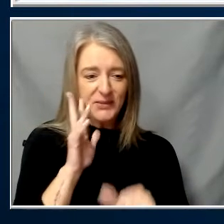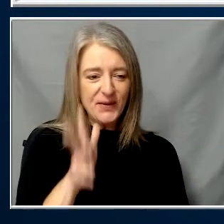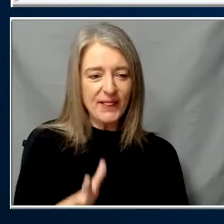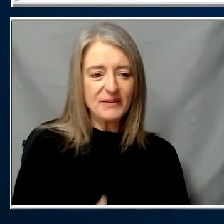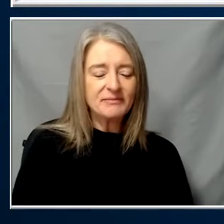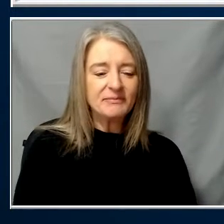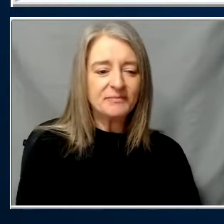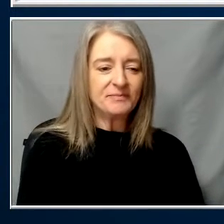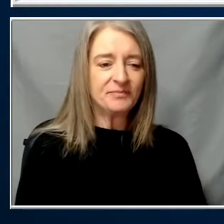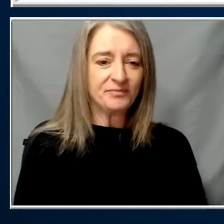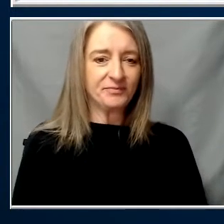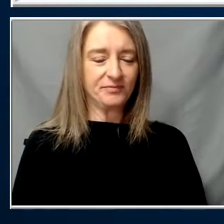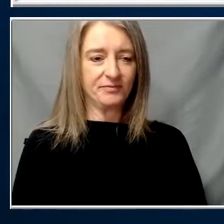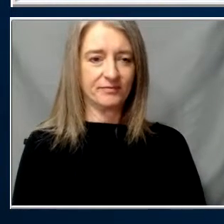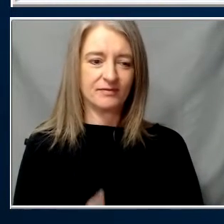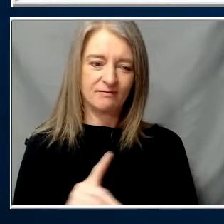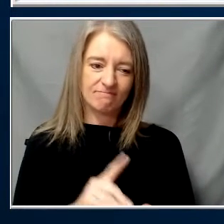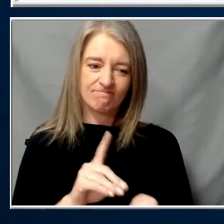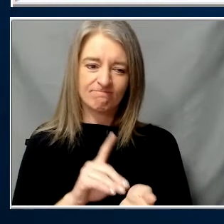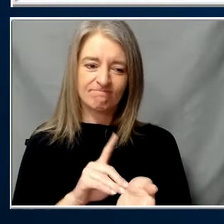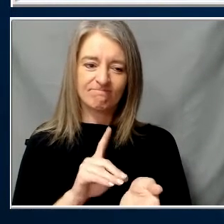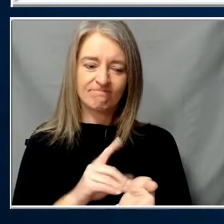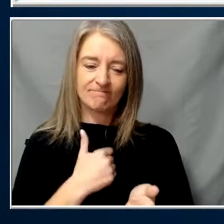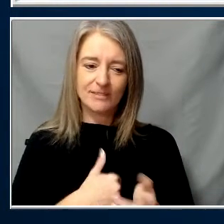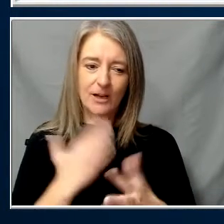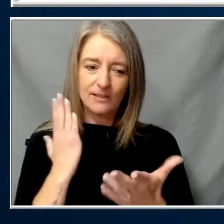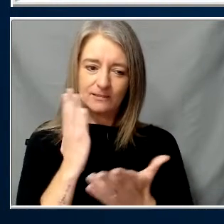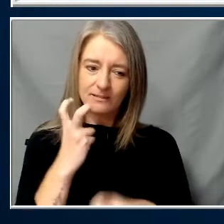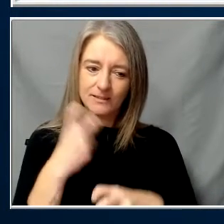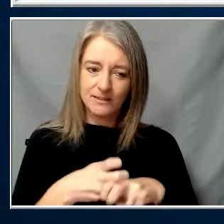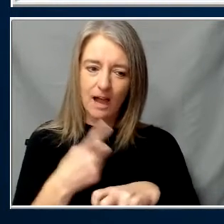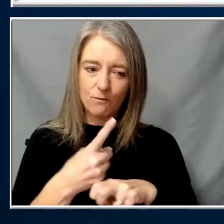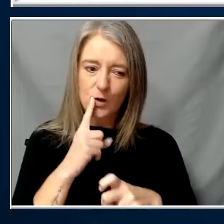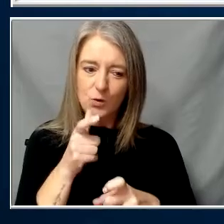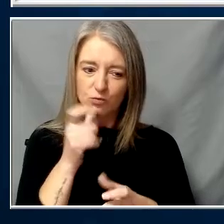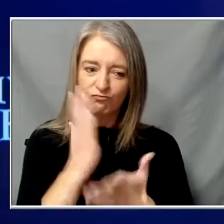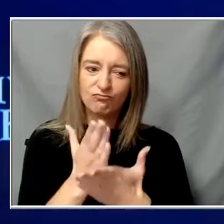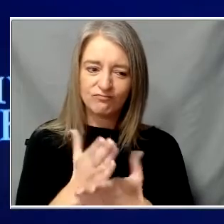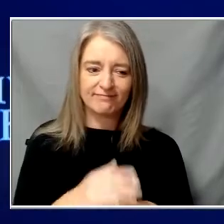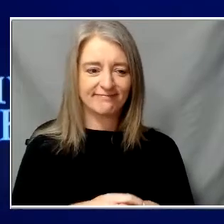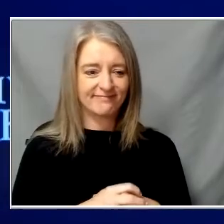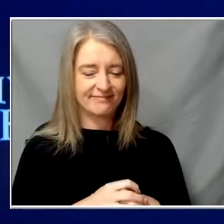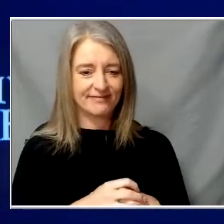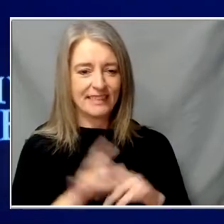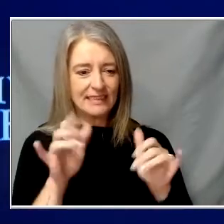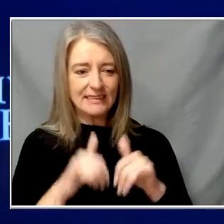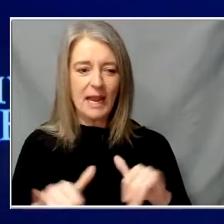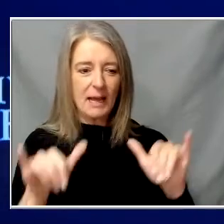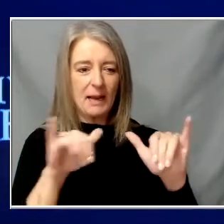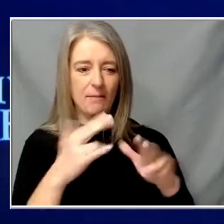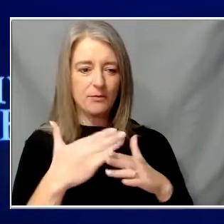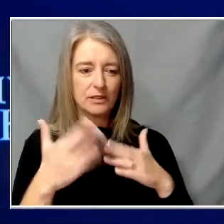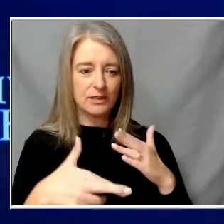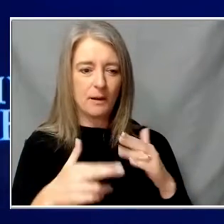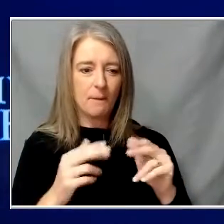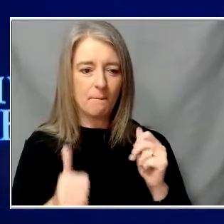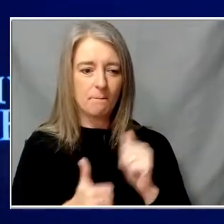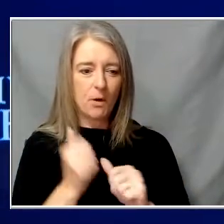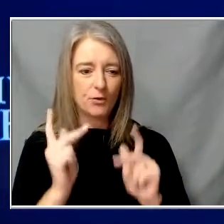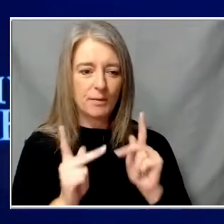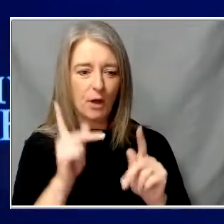be a tough one to stop, Doc. Sorry, I don't know what you're kind of just going to have to go with it. I was going to say, that's not a common result. Most people don't look like that